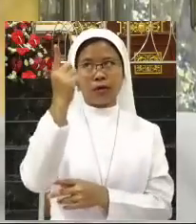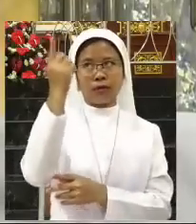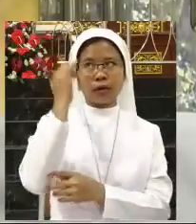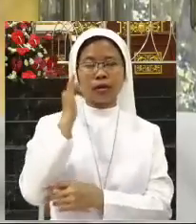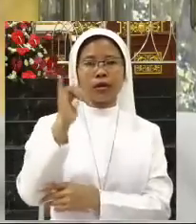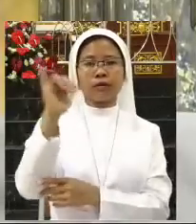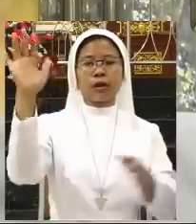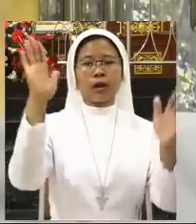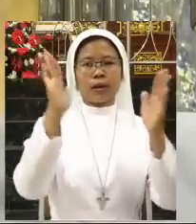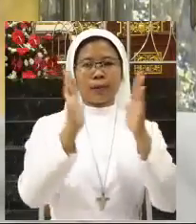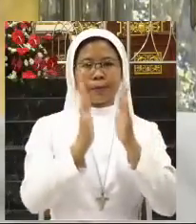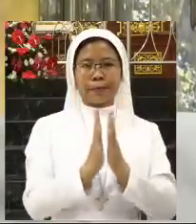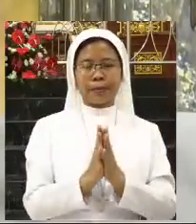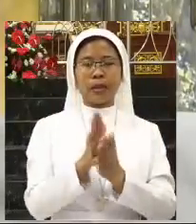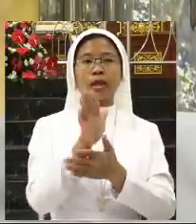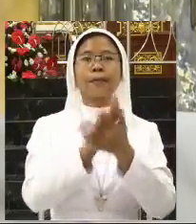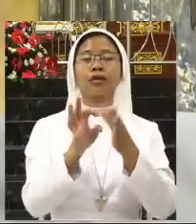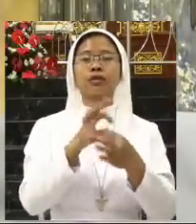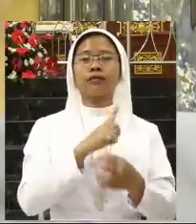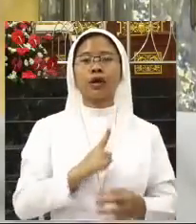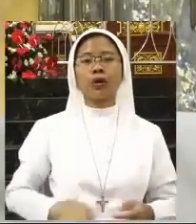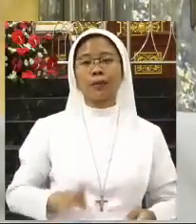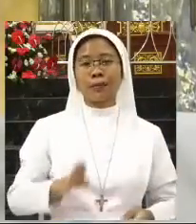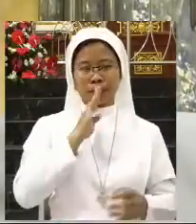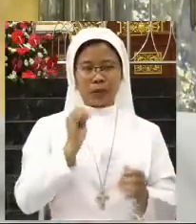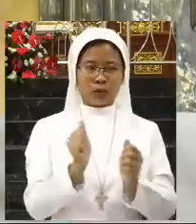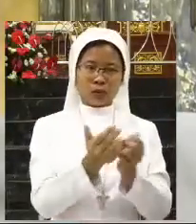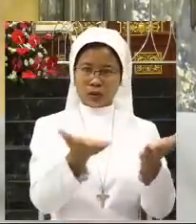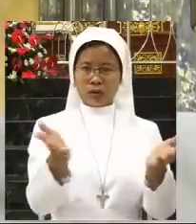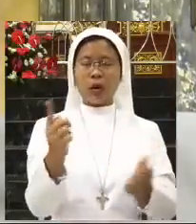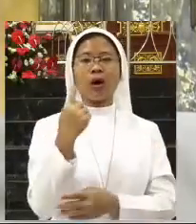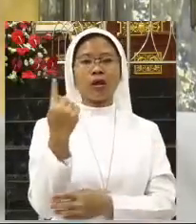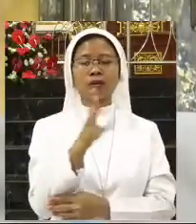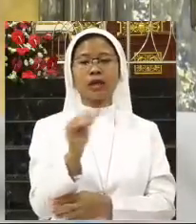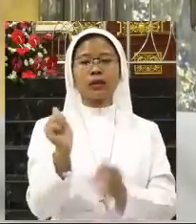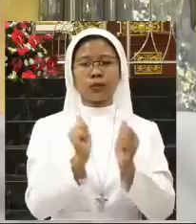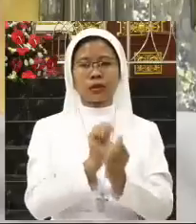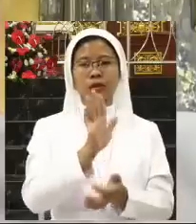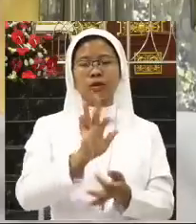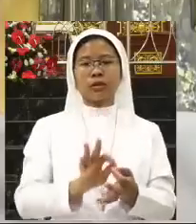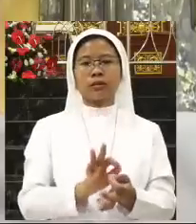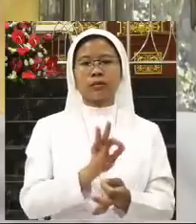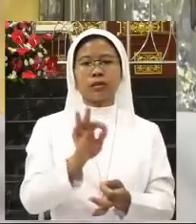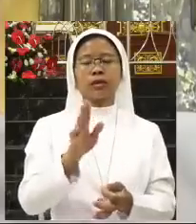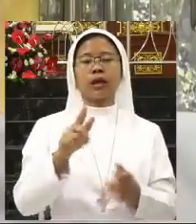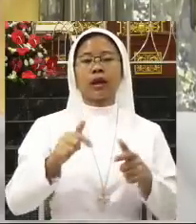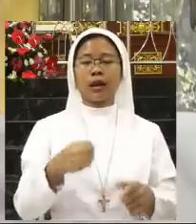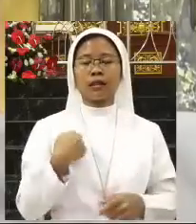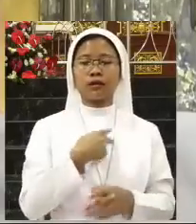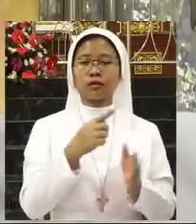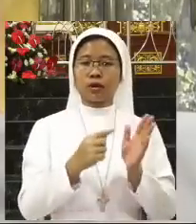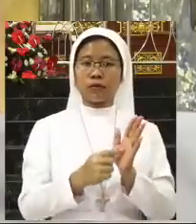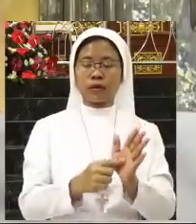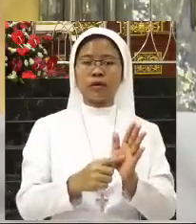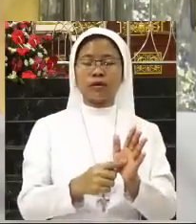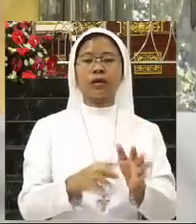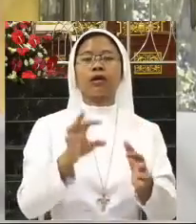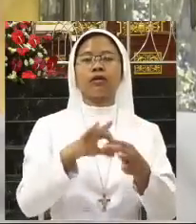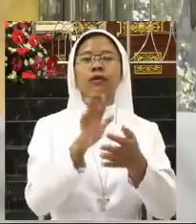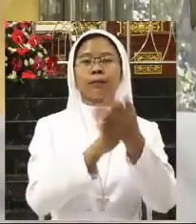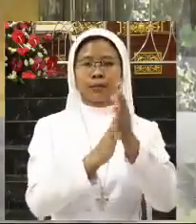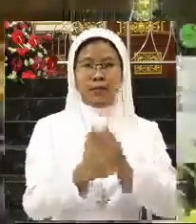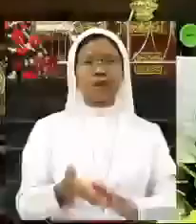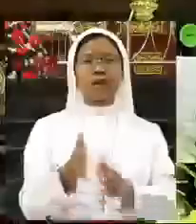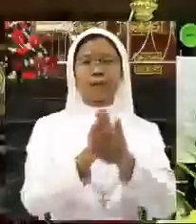ever. Amen. The peace of the Lord be with you always. And with your spirit. Let us offer each other the sign